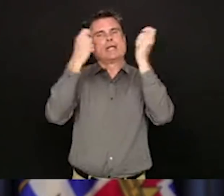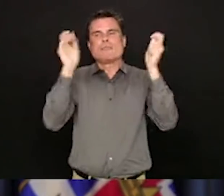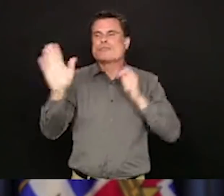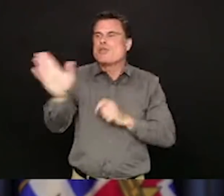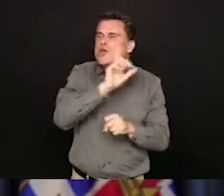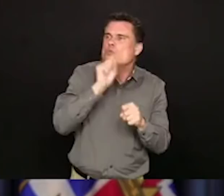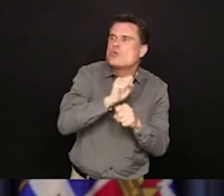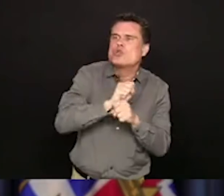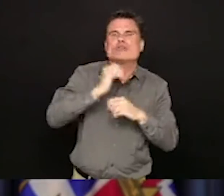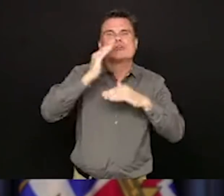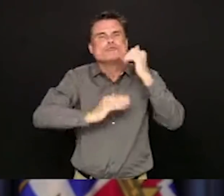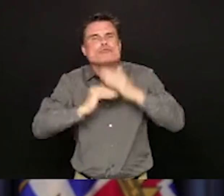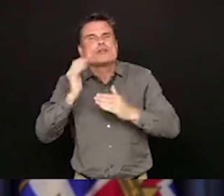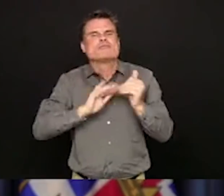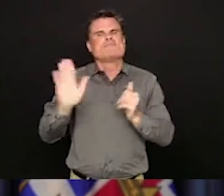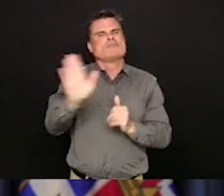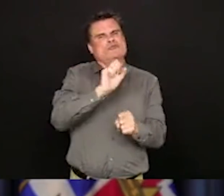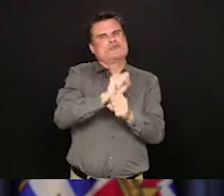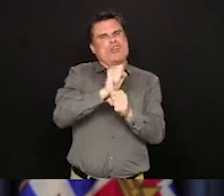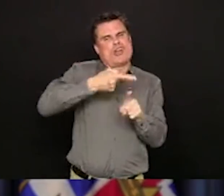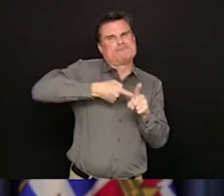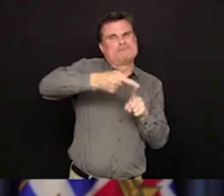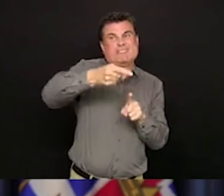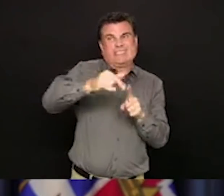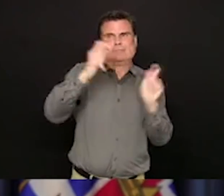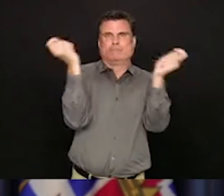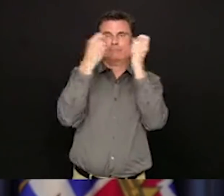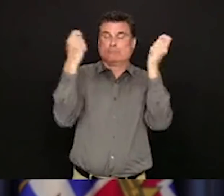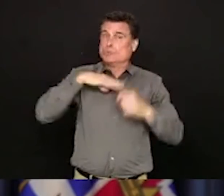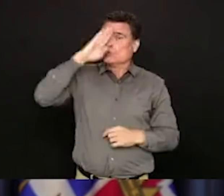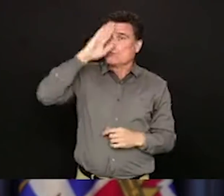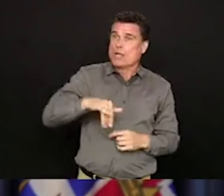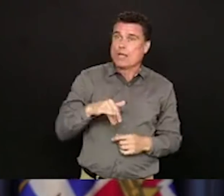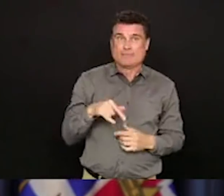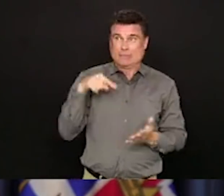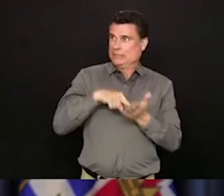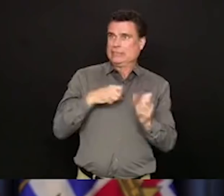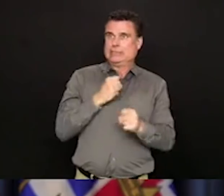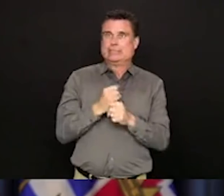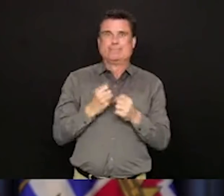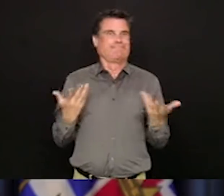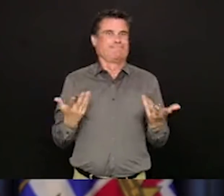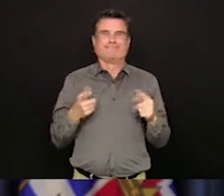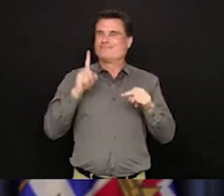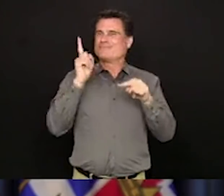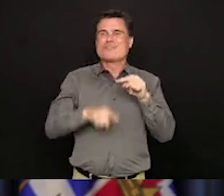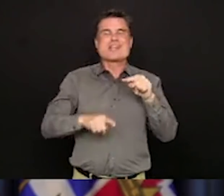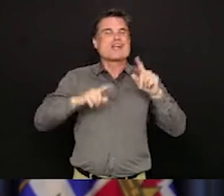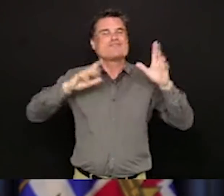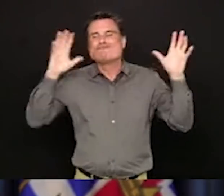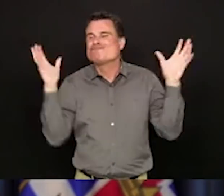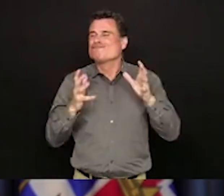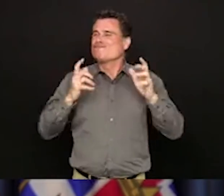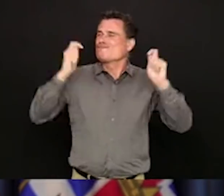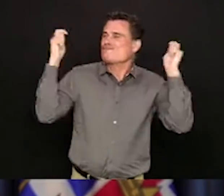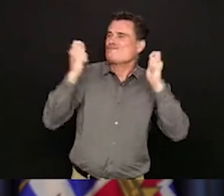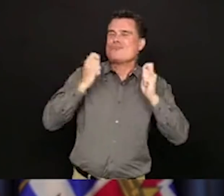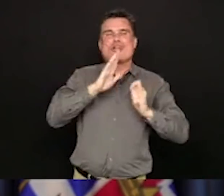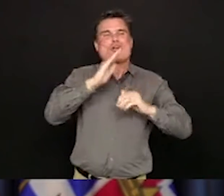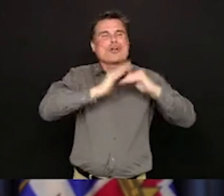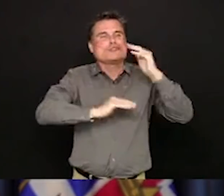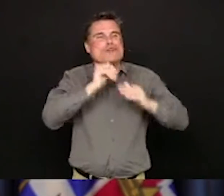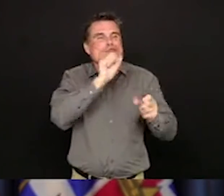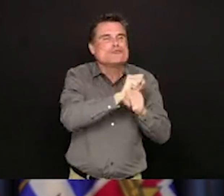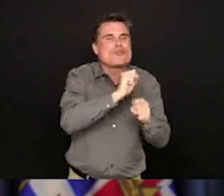recognition and the public celebrations that often accompany this, but we know that thousands of construction workers are working on roads and hospitals and other